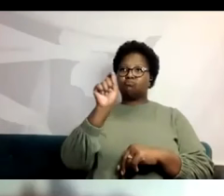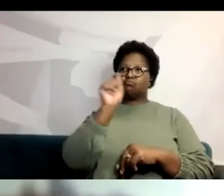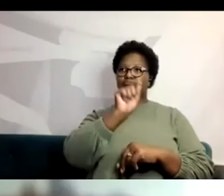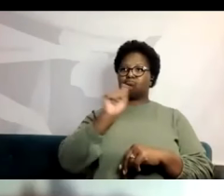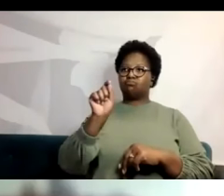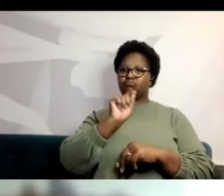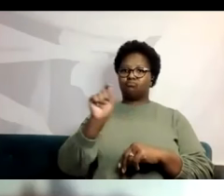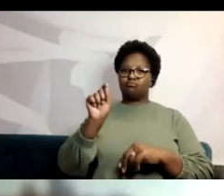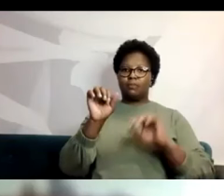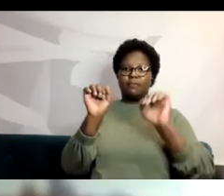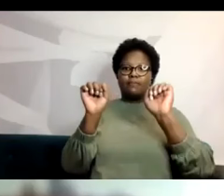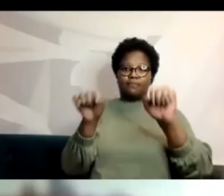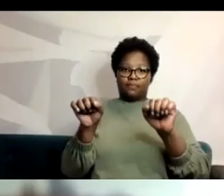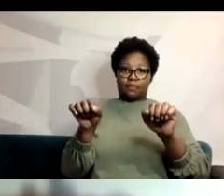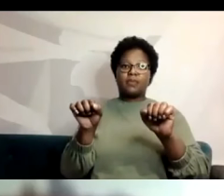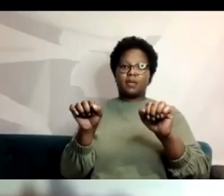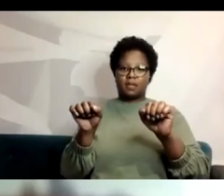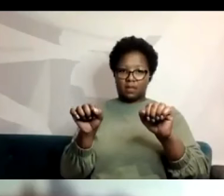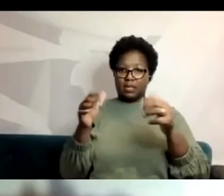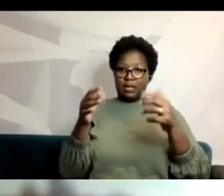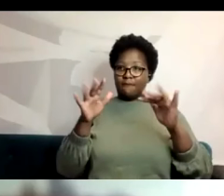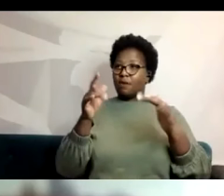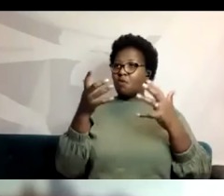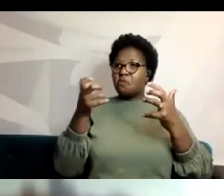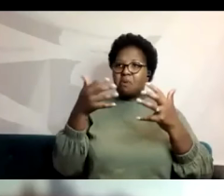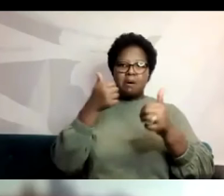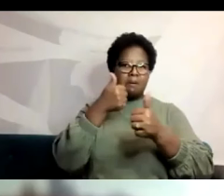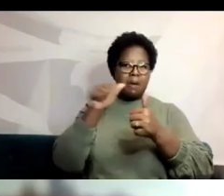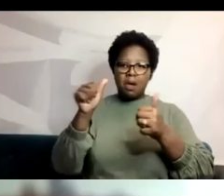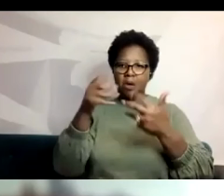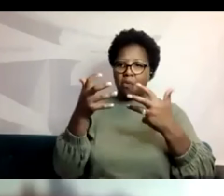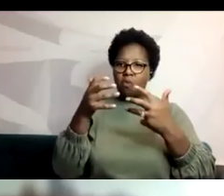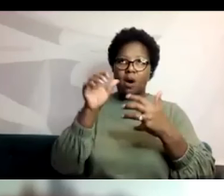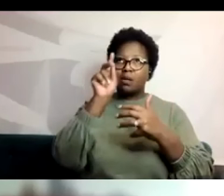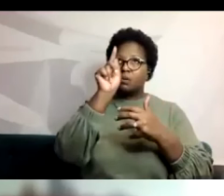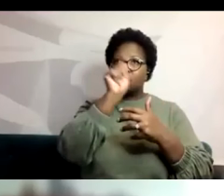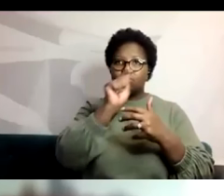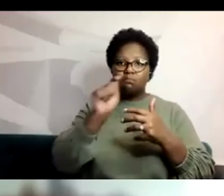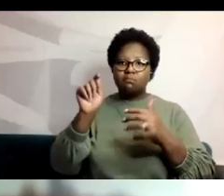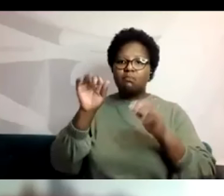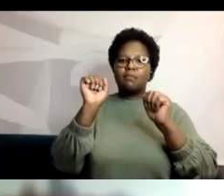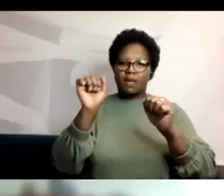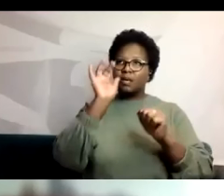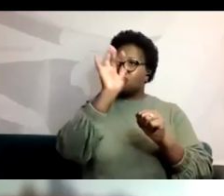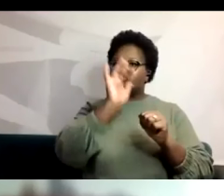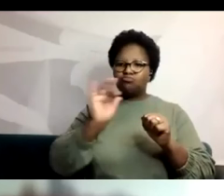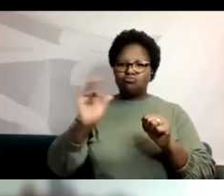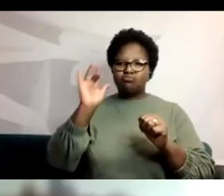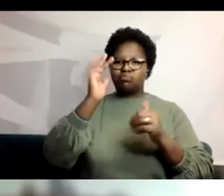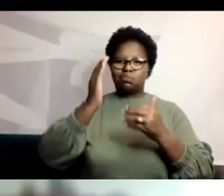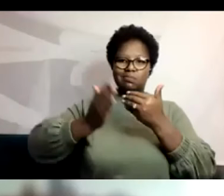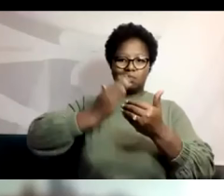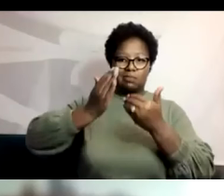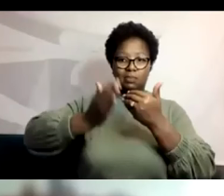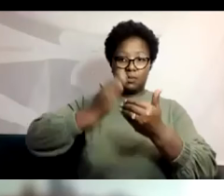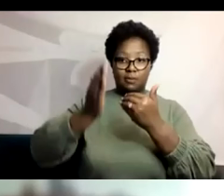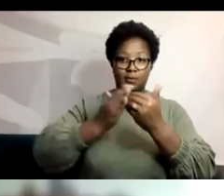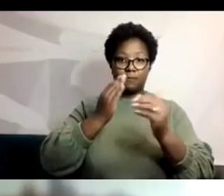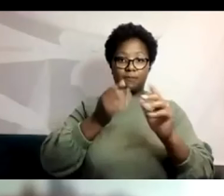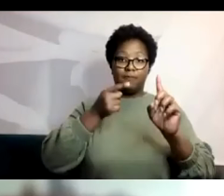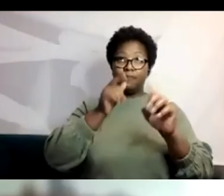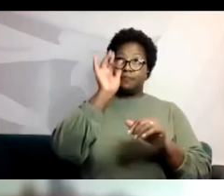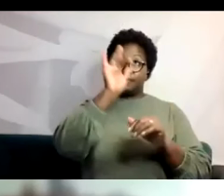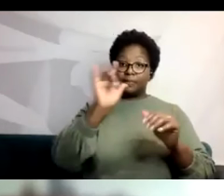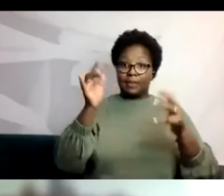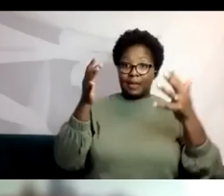screen and write in what she needs to put into her program. This then transfers over to one of her